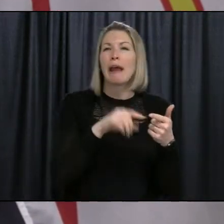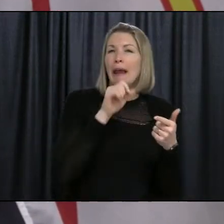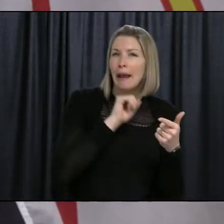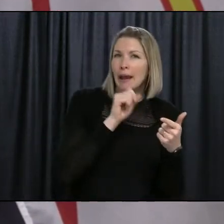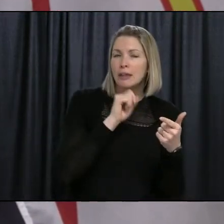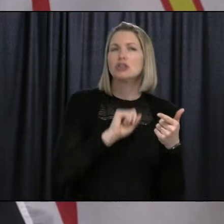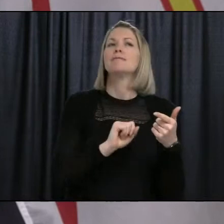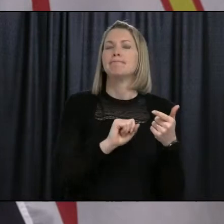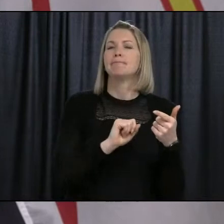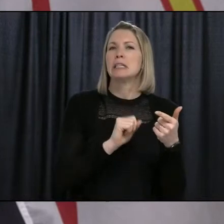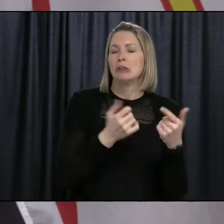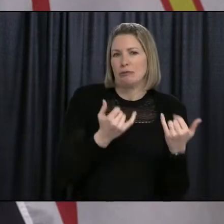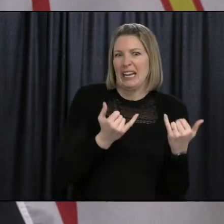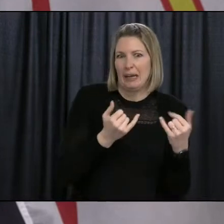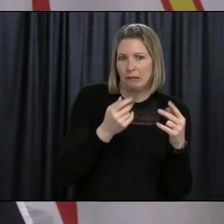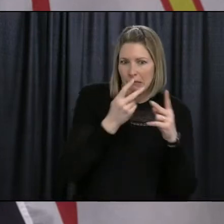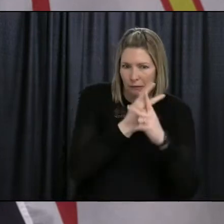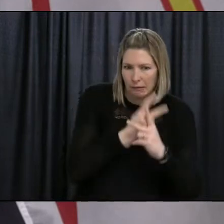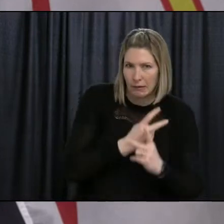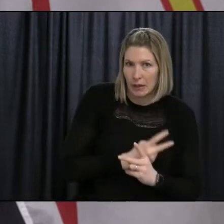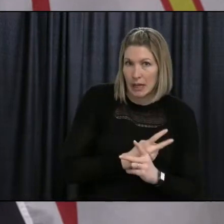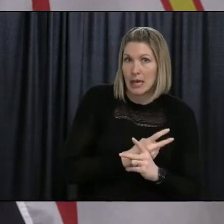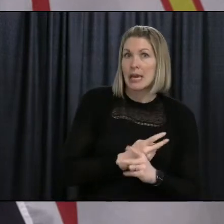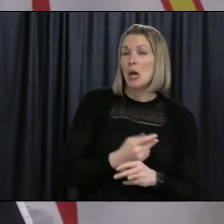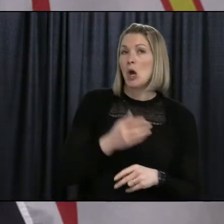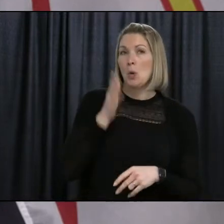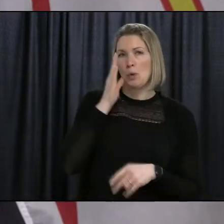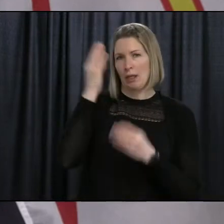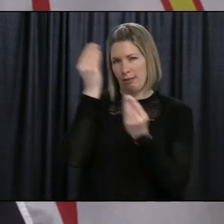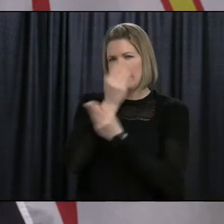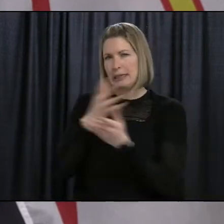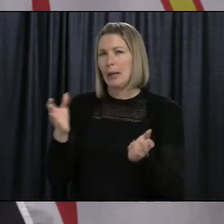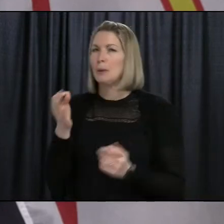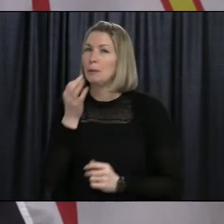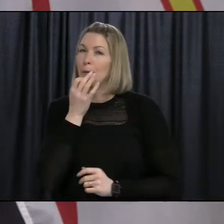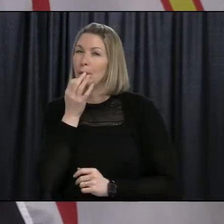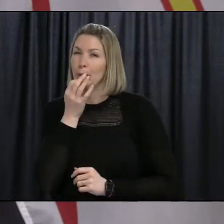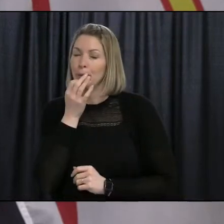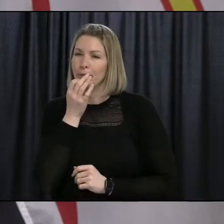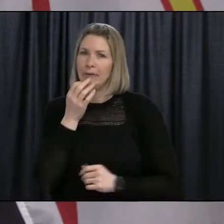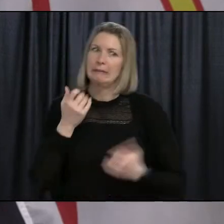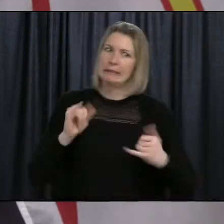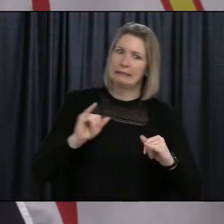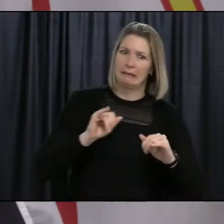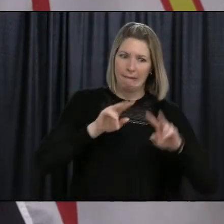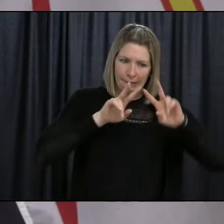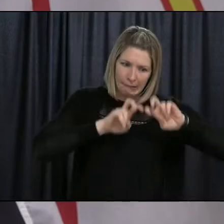So as soon as we have that information, we'll certainly be coming out with that. But we're still working through it at the moment.